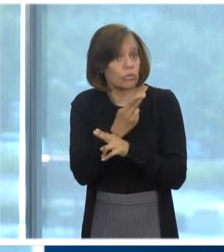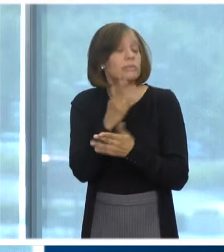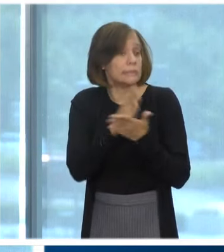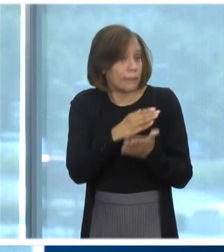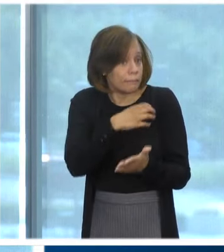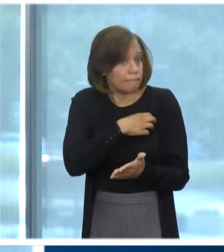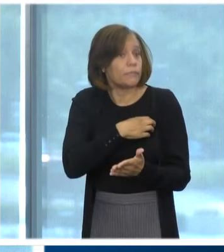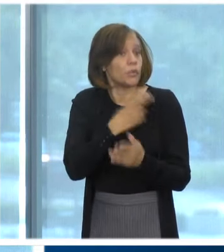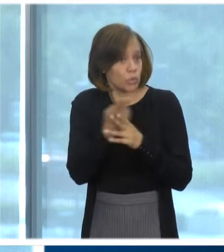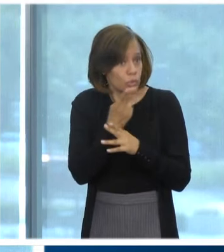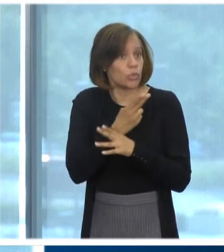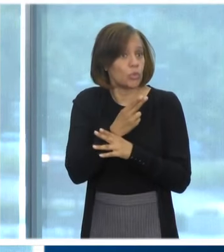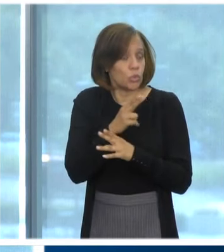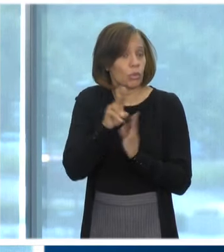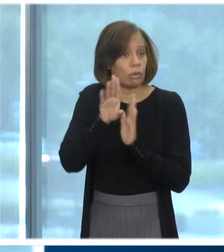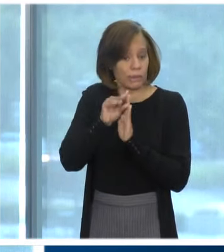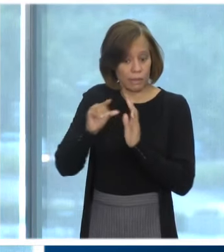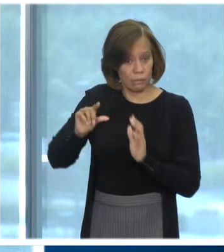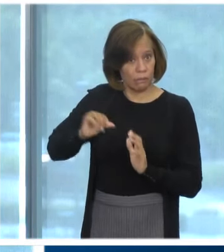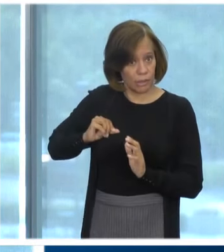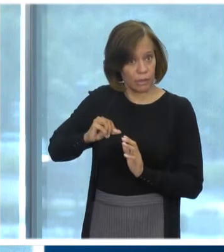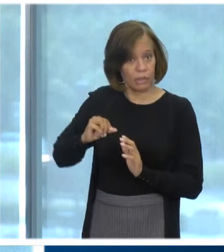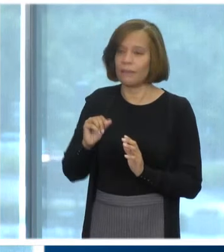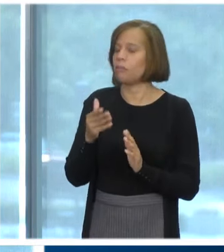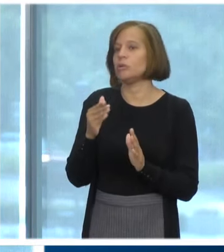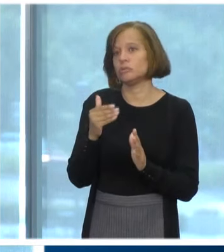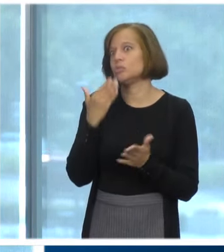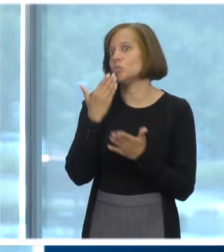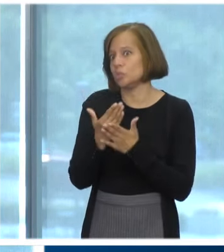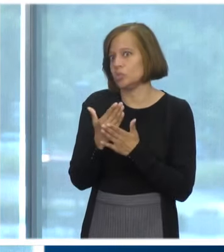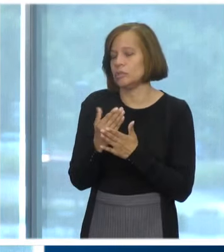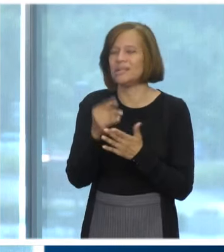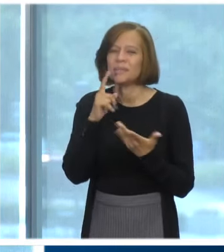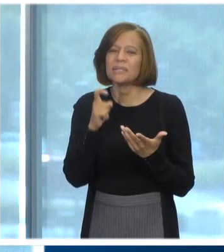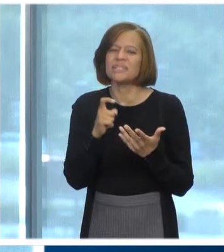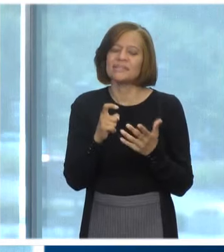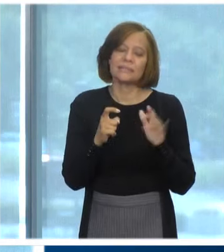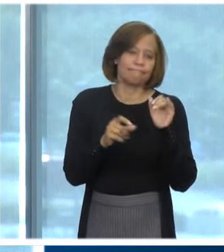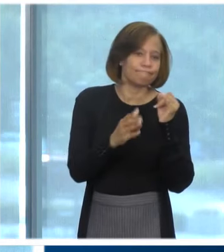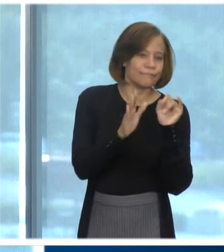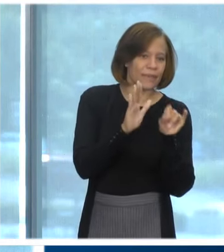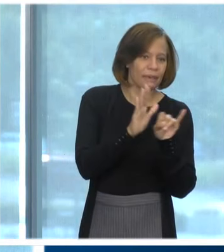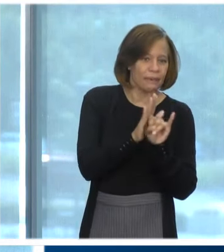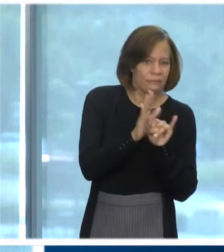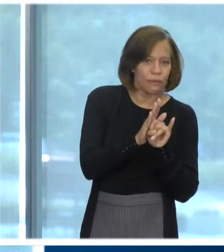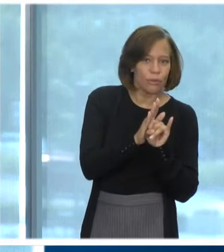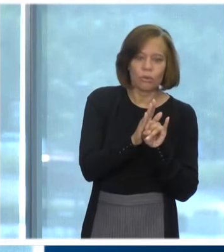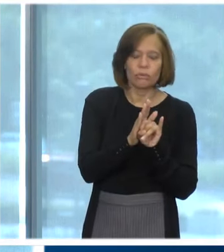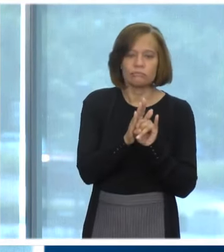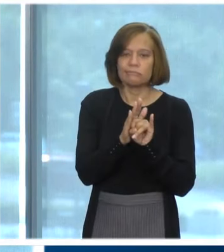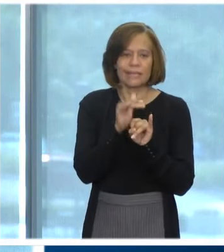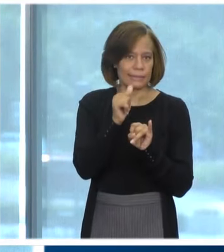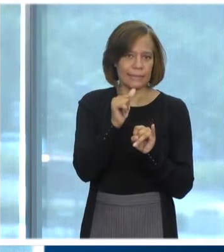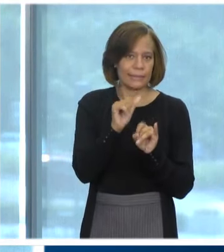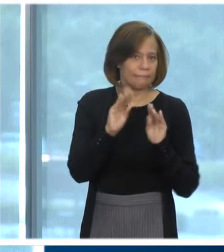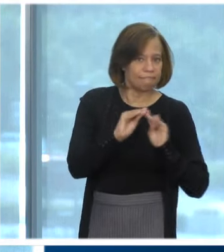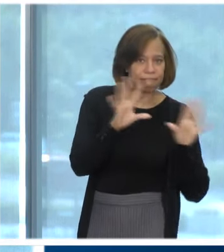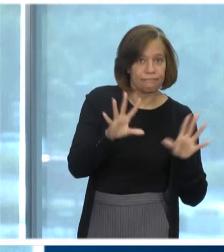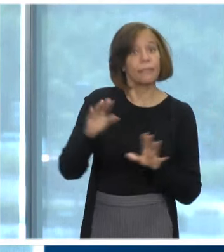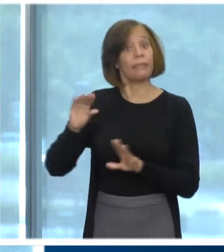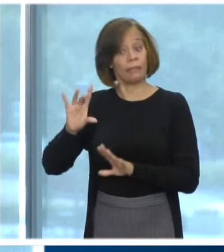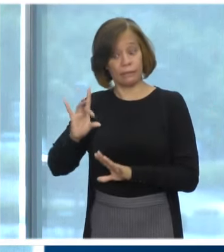us because compared to an iPhone, they are providing a much clearer quality picture. They